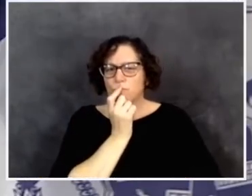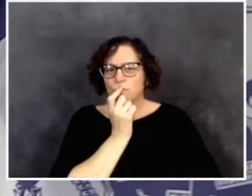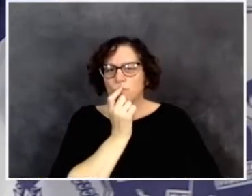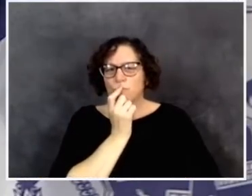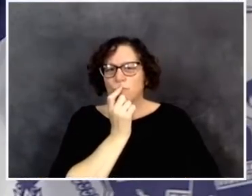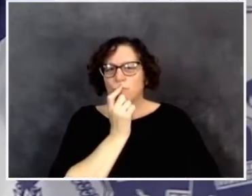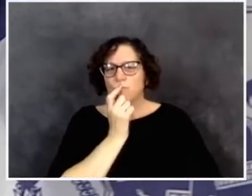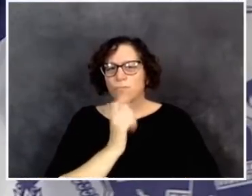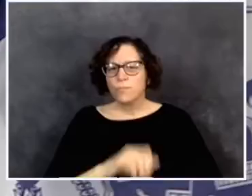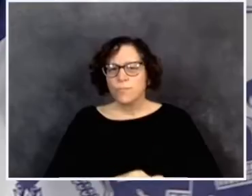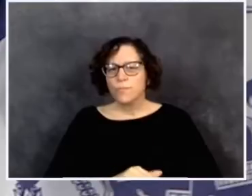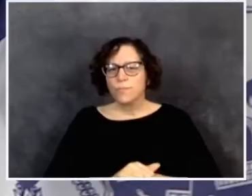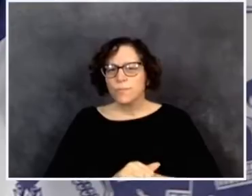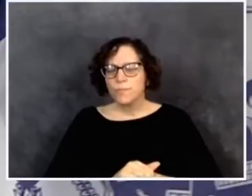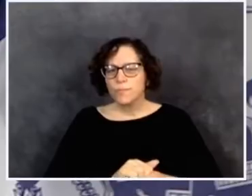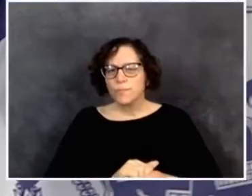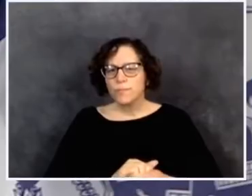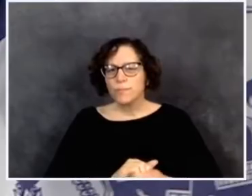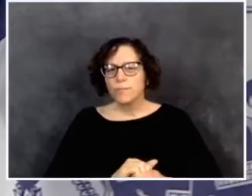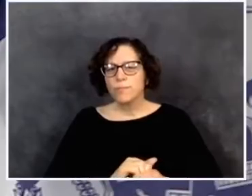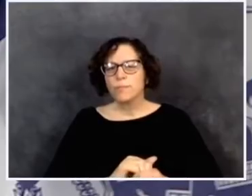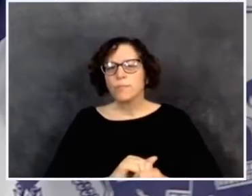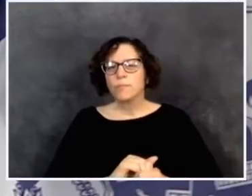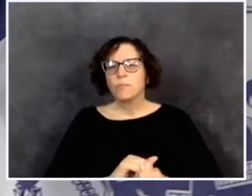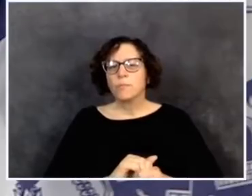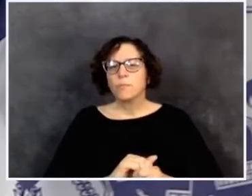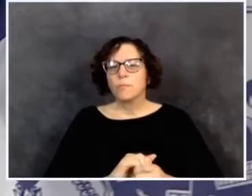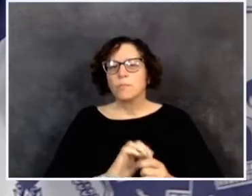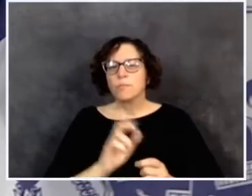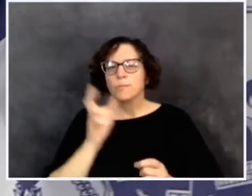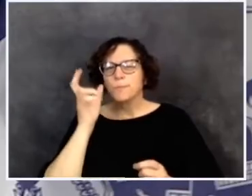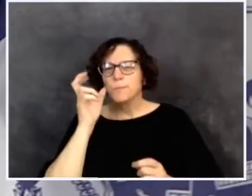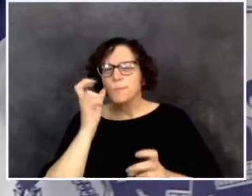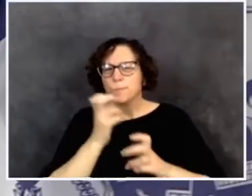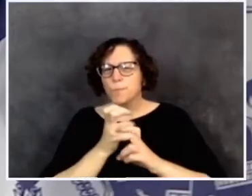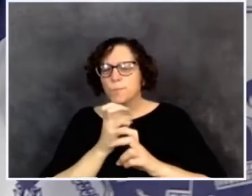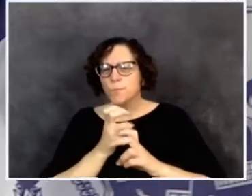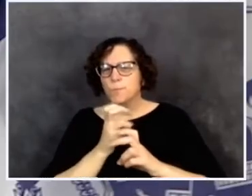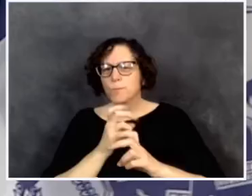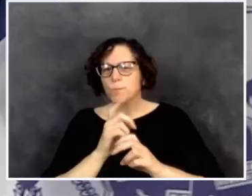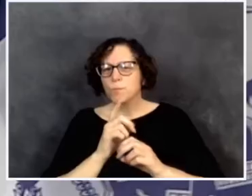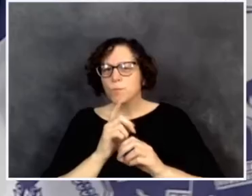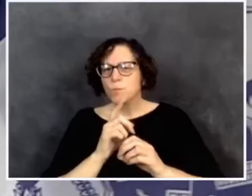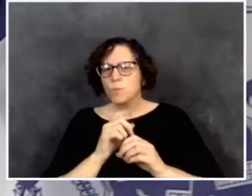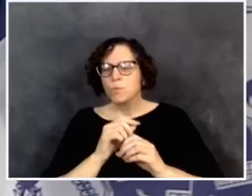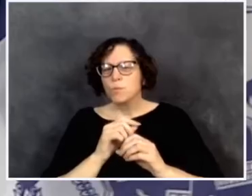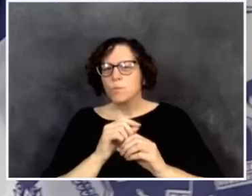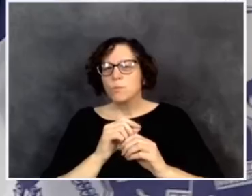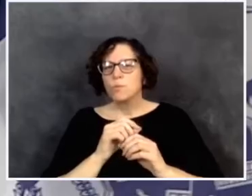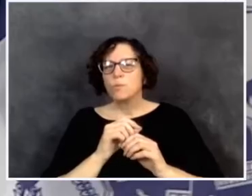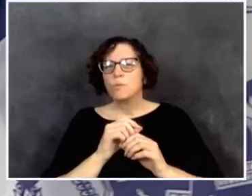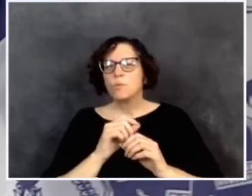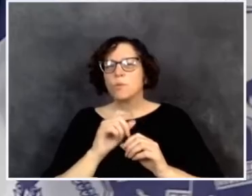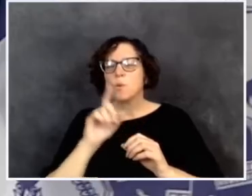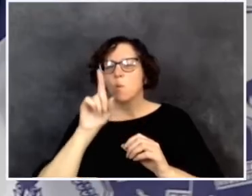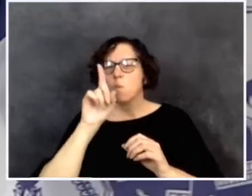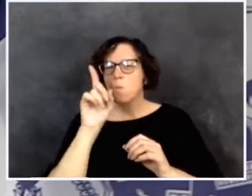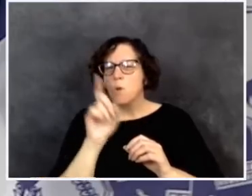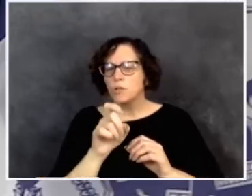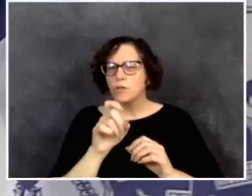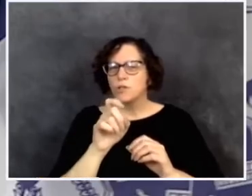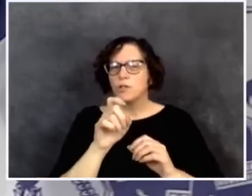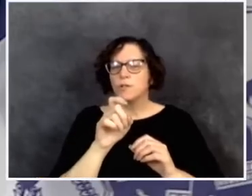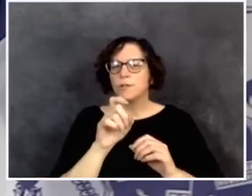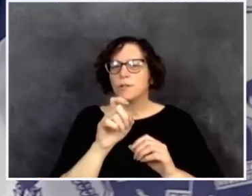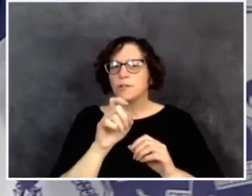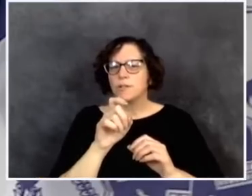Thank you so much. My question is, since the corona situation happened,